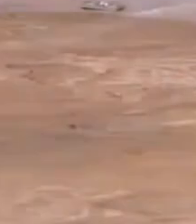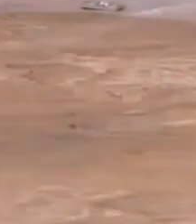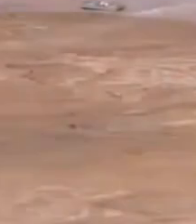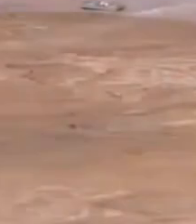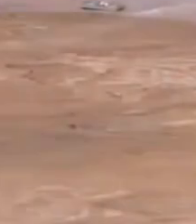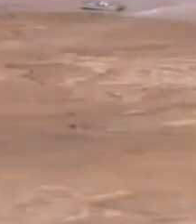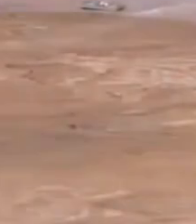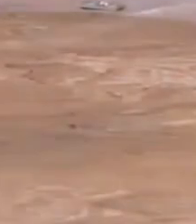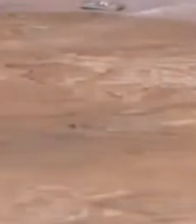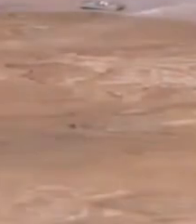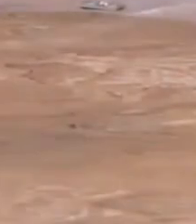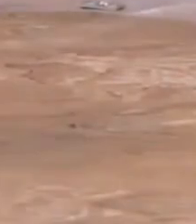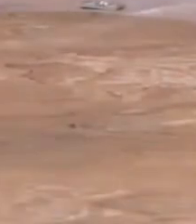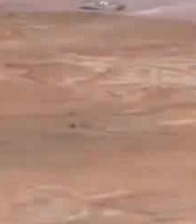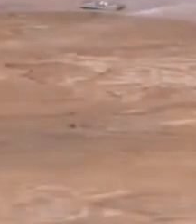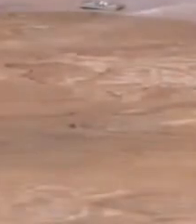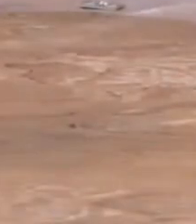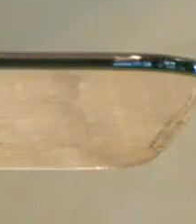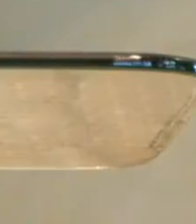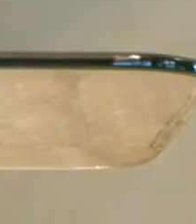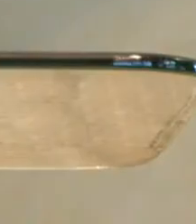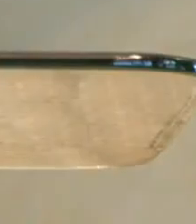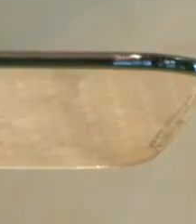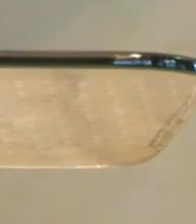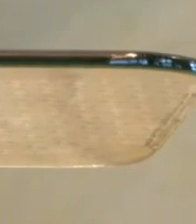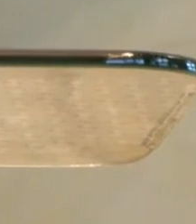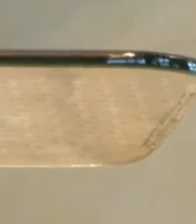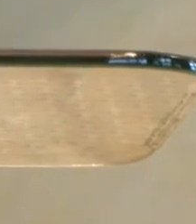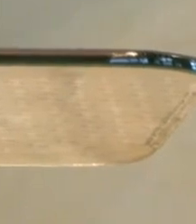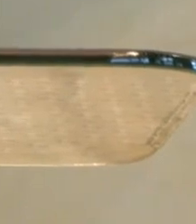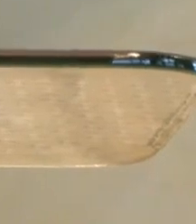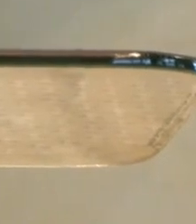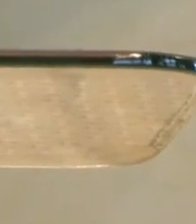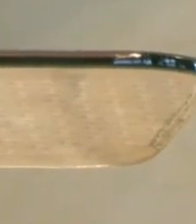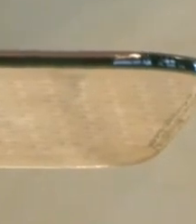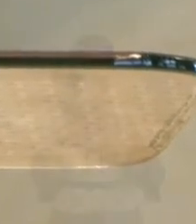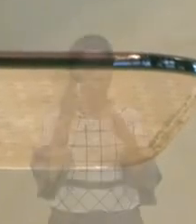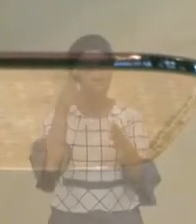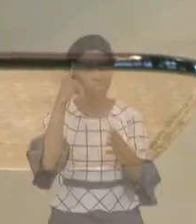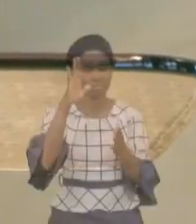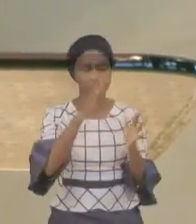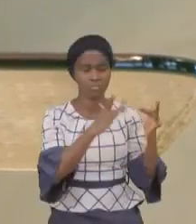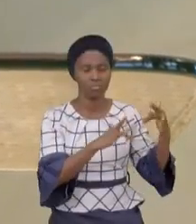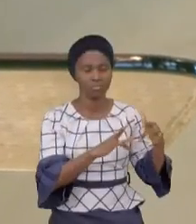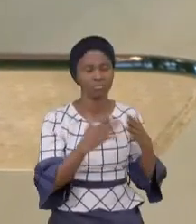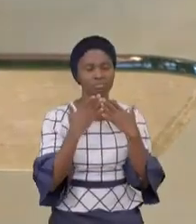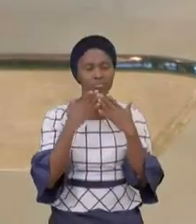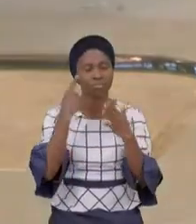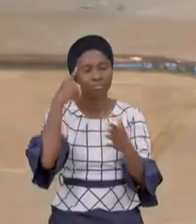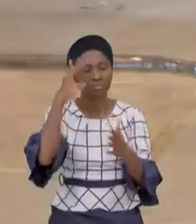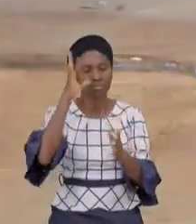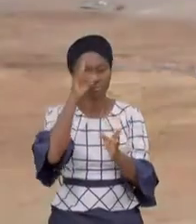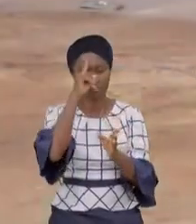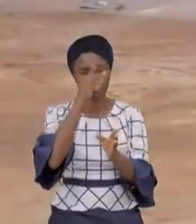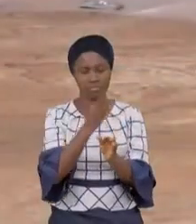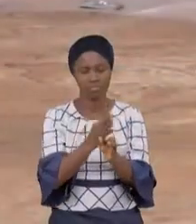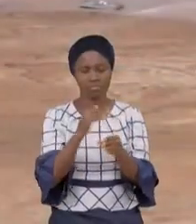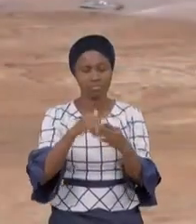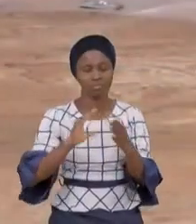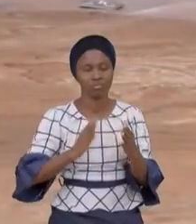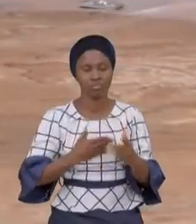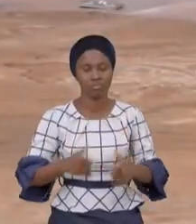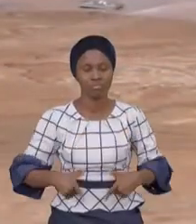For bringing us into your presence this evening. Father, we thank you for your mercies. We thank you for your faithfulness in our lives and our